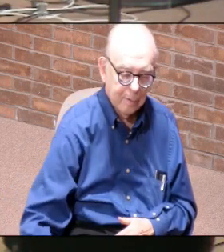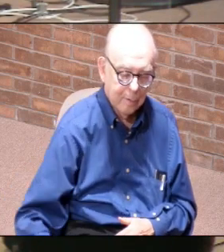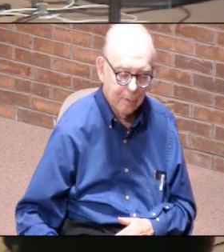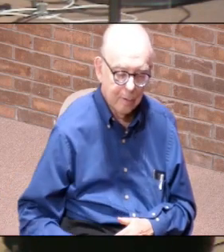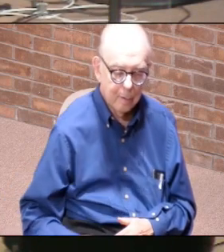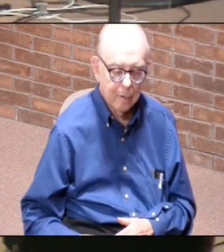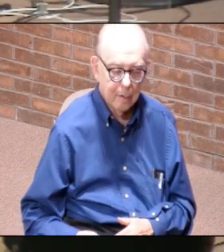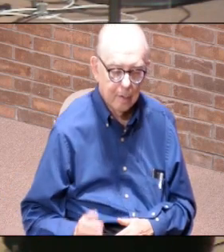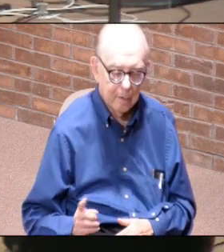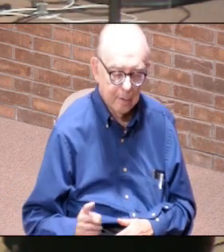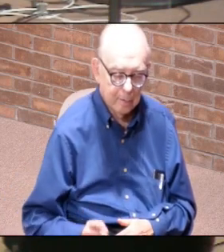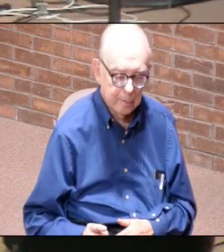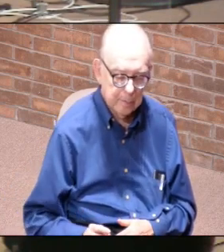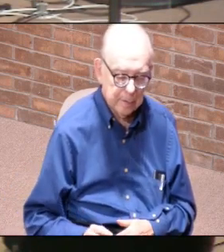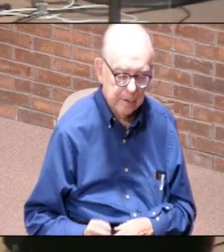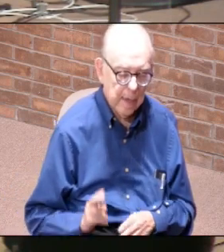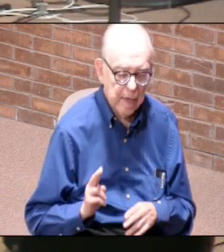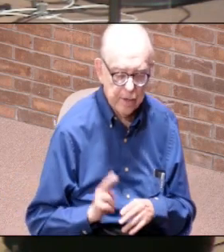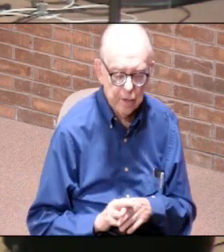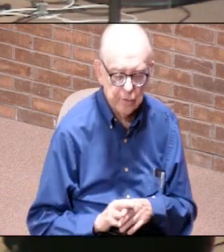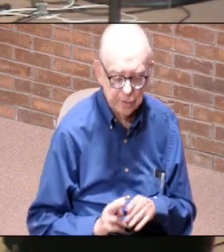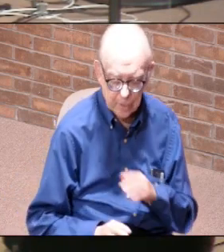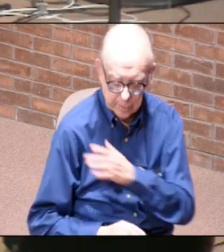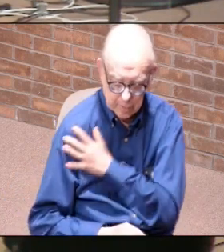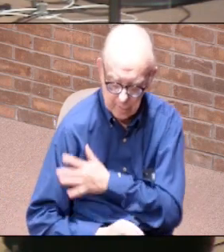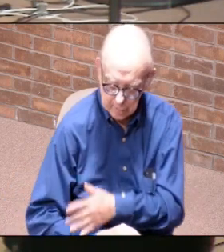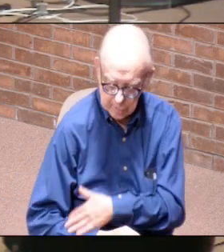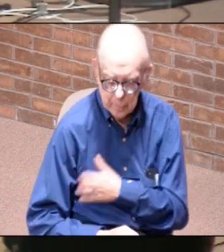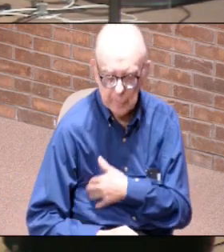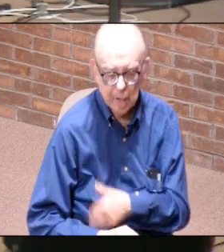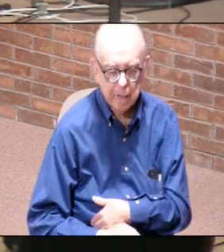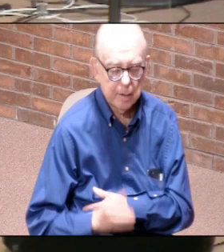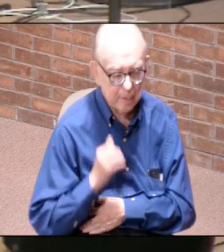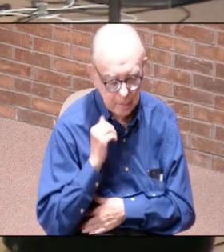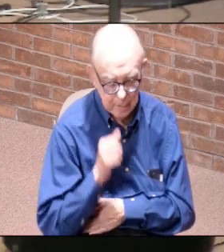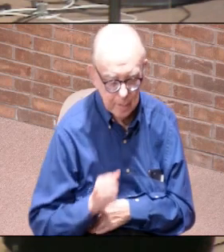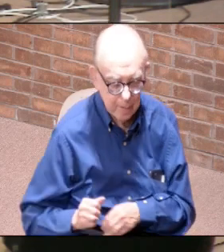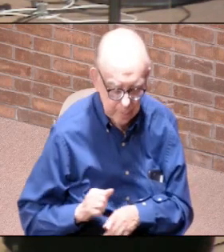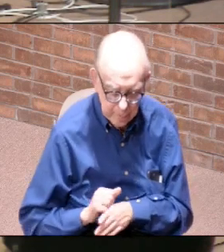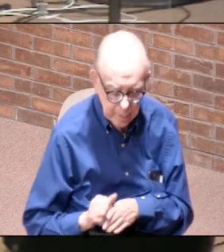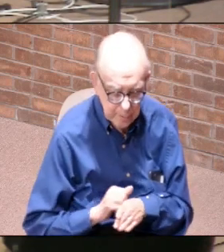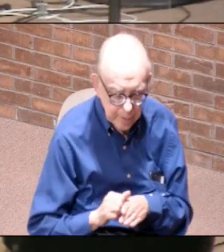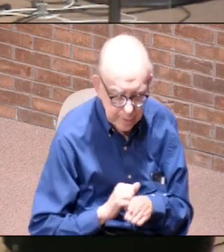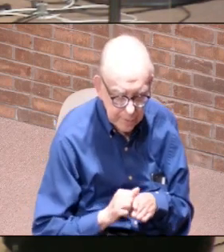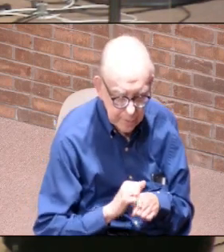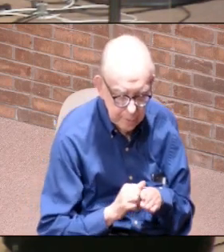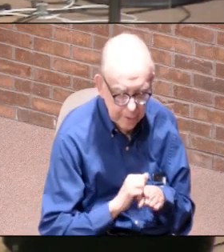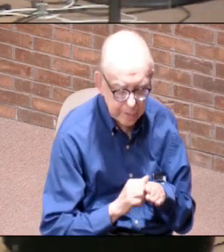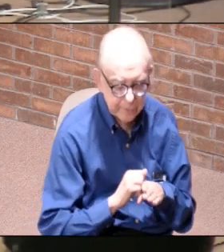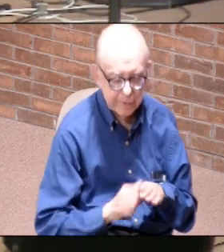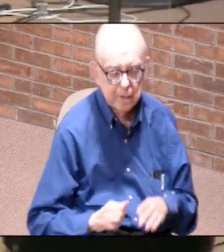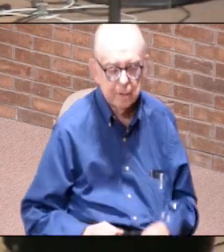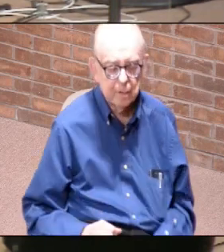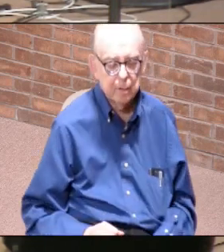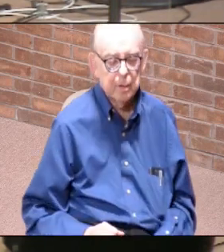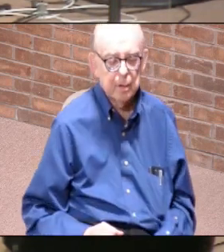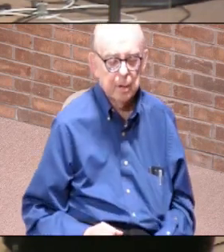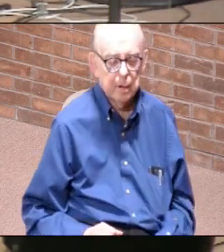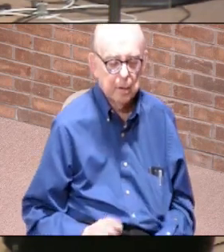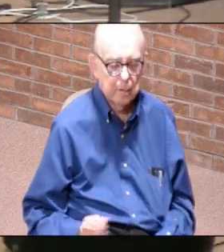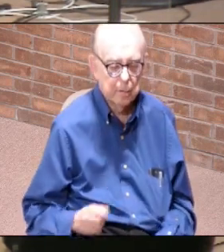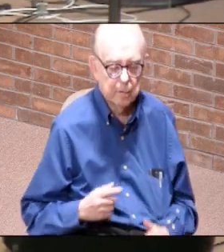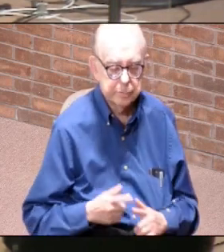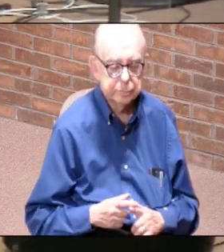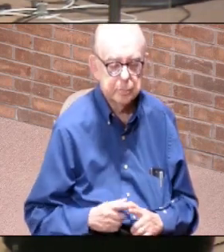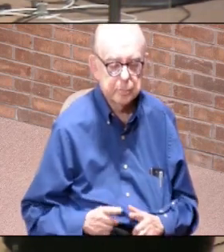the wear and tear that it's on your body every day, practicing and practicing and practicing and practicing, and